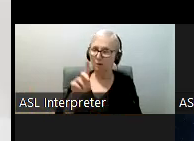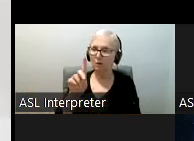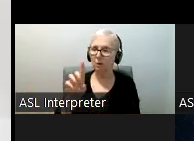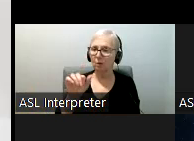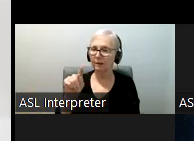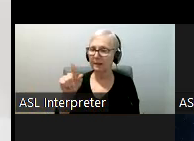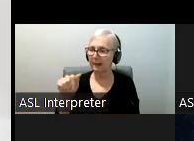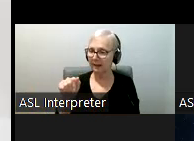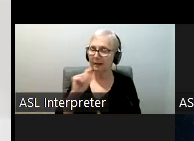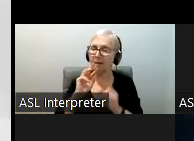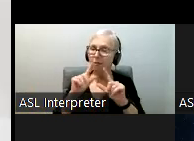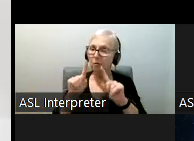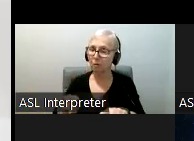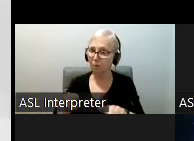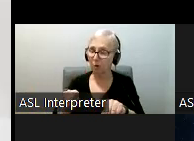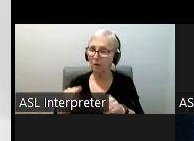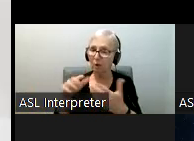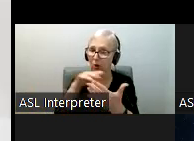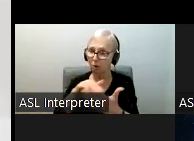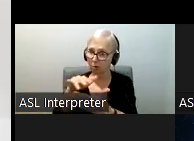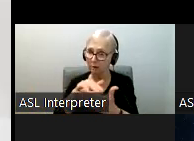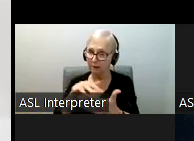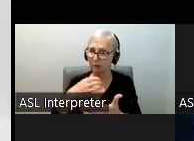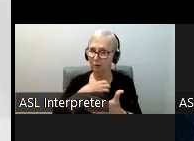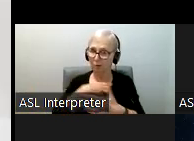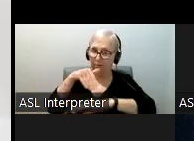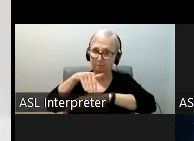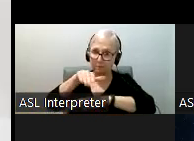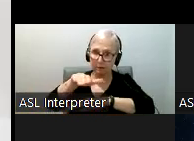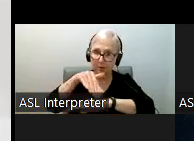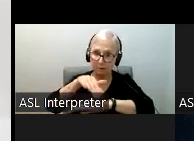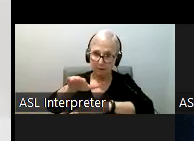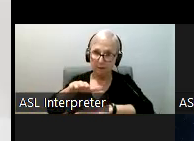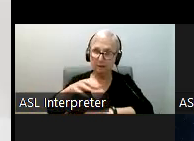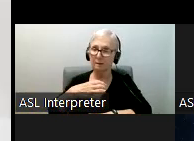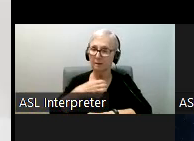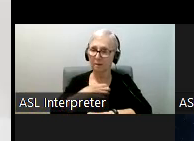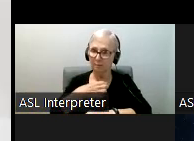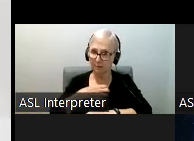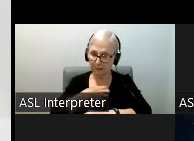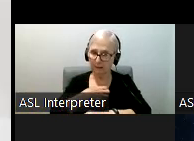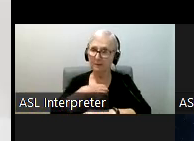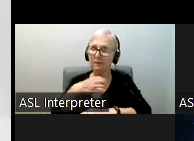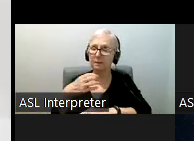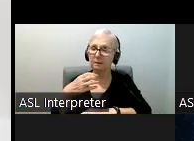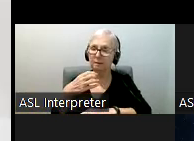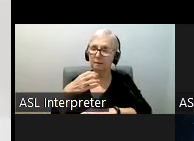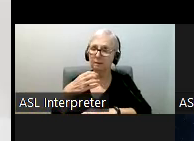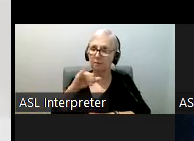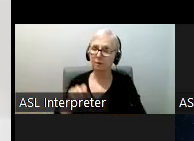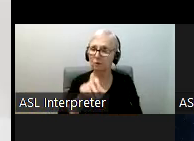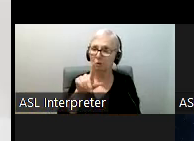report looked at grievance submissions, so complaints and critical incident supports from July